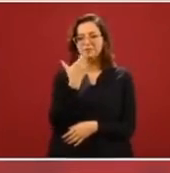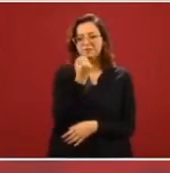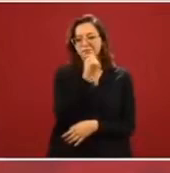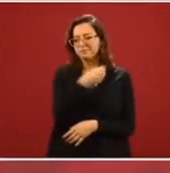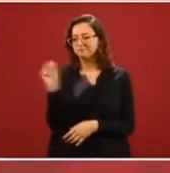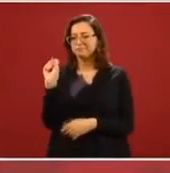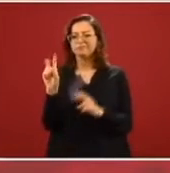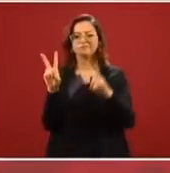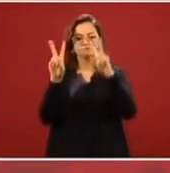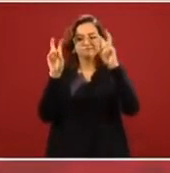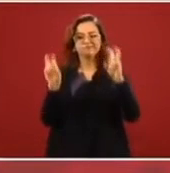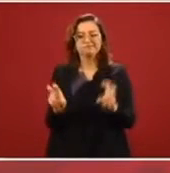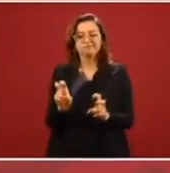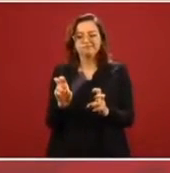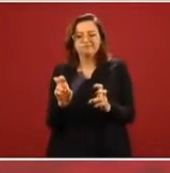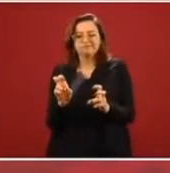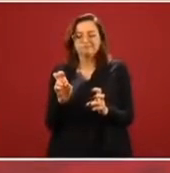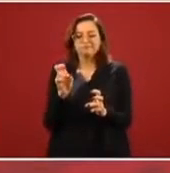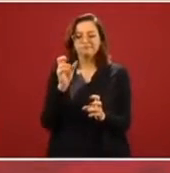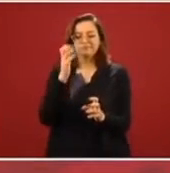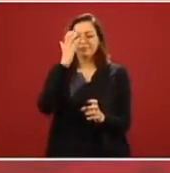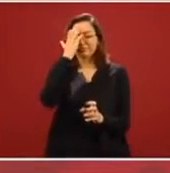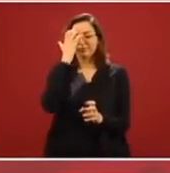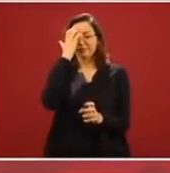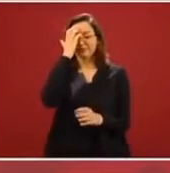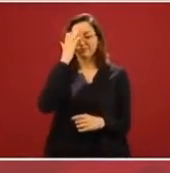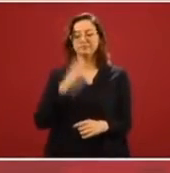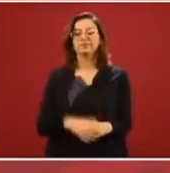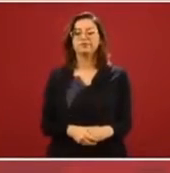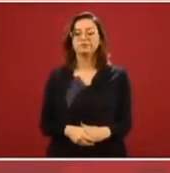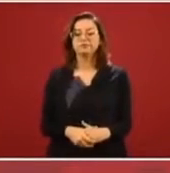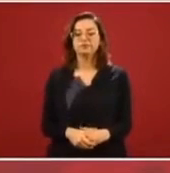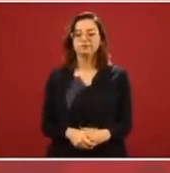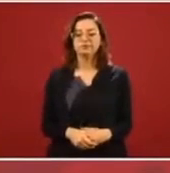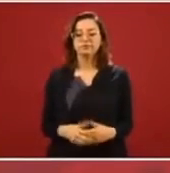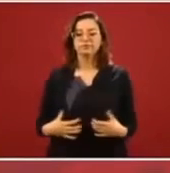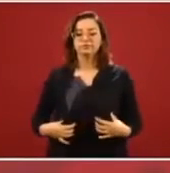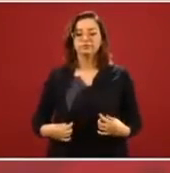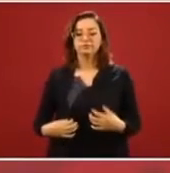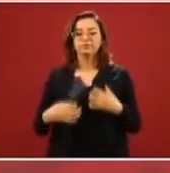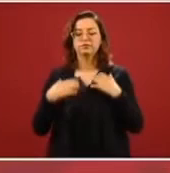specialist esta materia. in this matter or material.